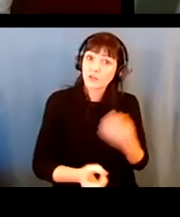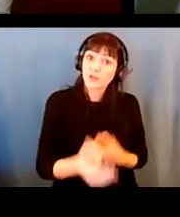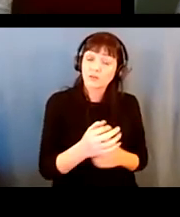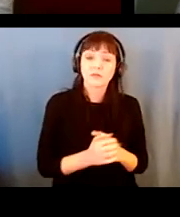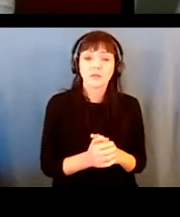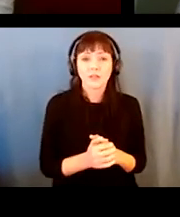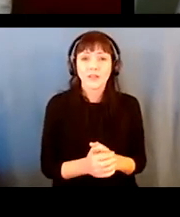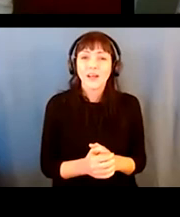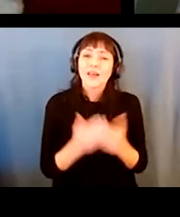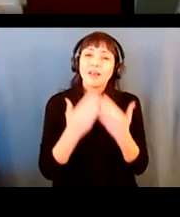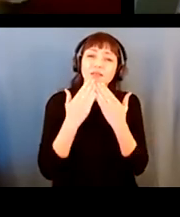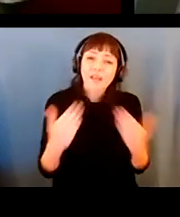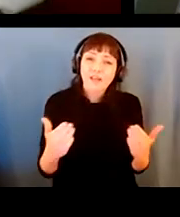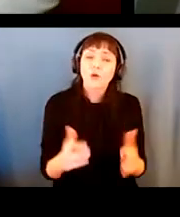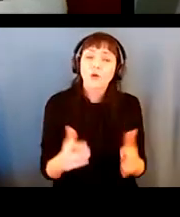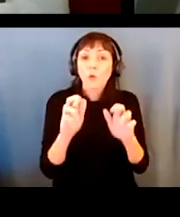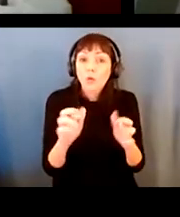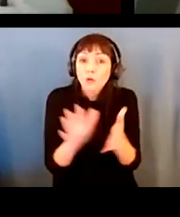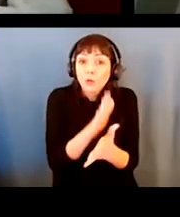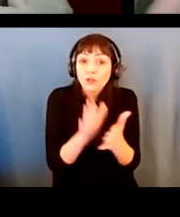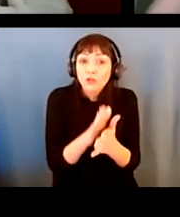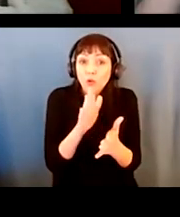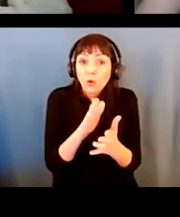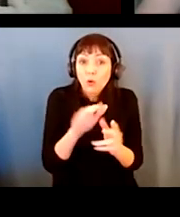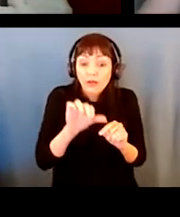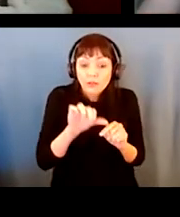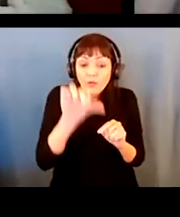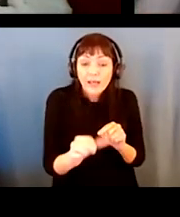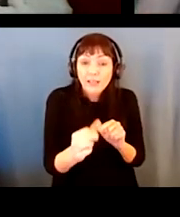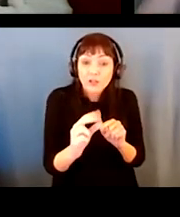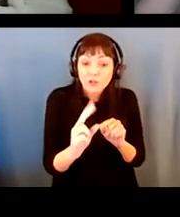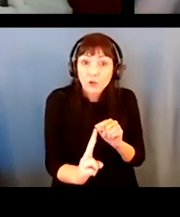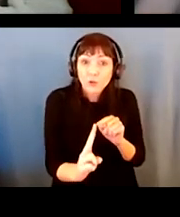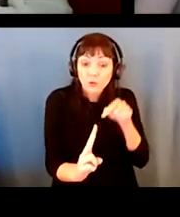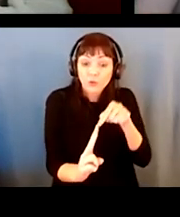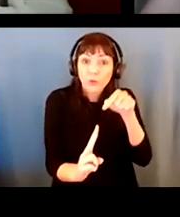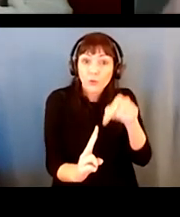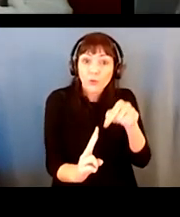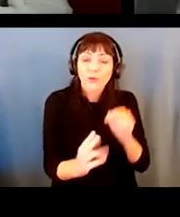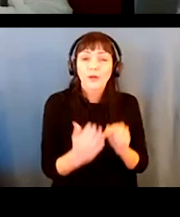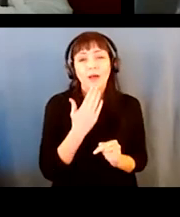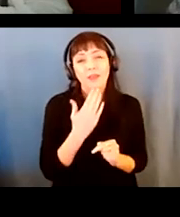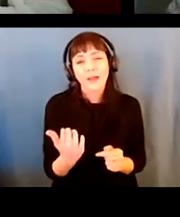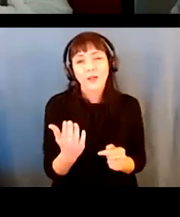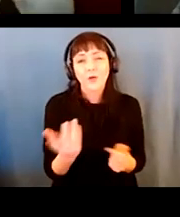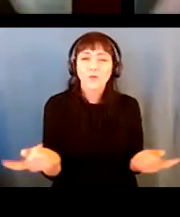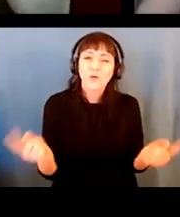hope you enjoy the next two part, you know, the next two sessions that are coming. And thank you all for being here, and